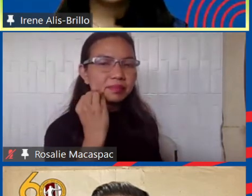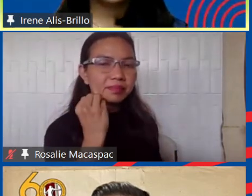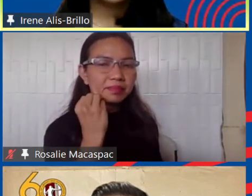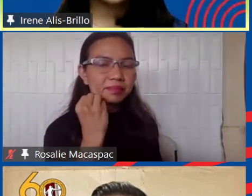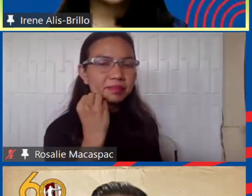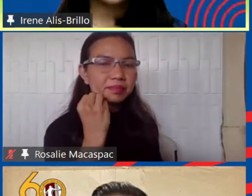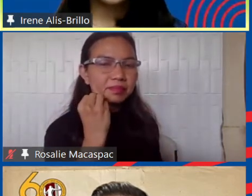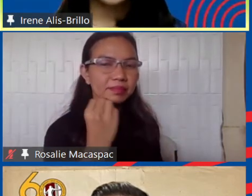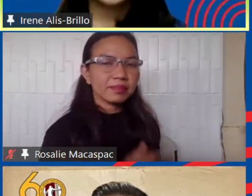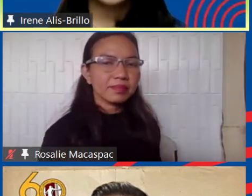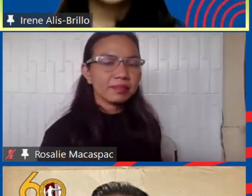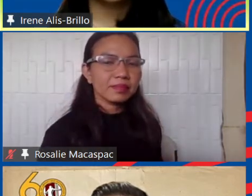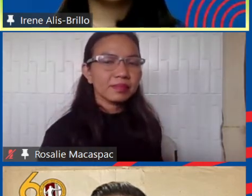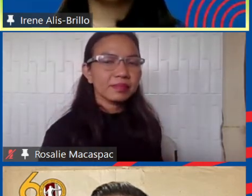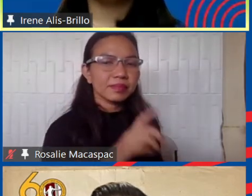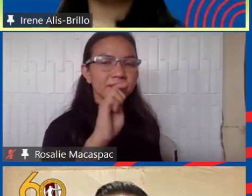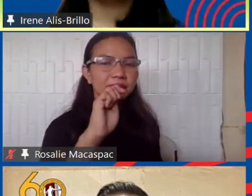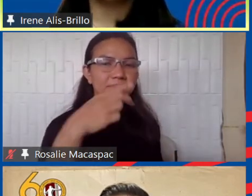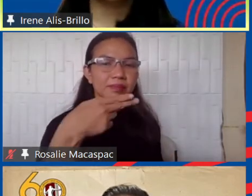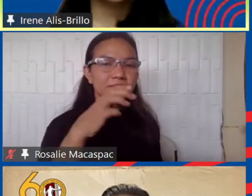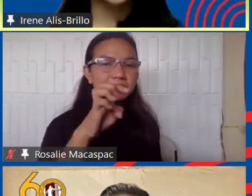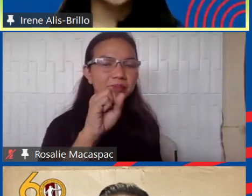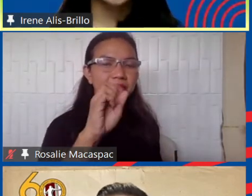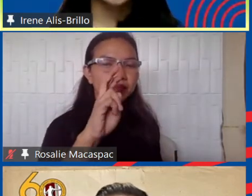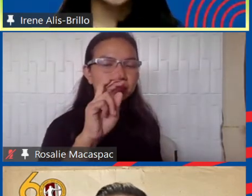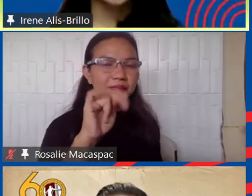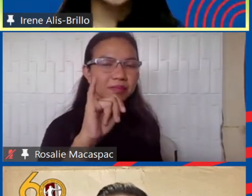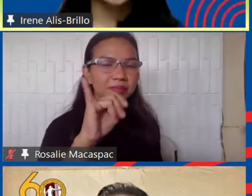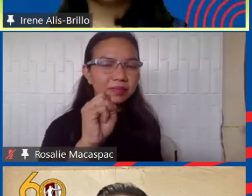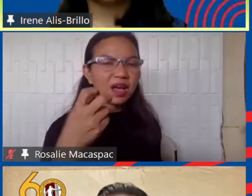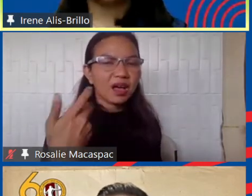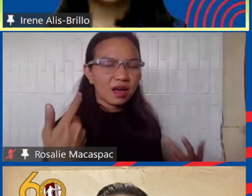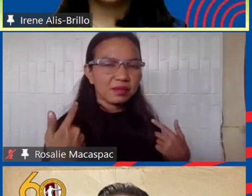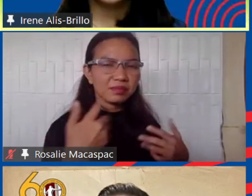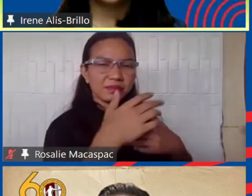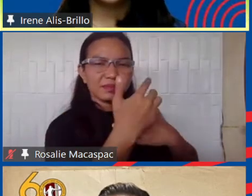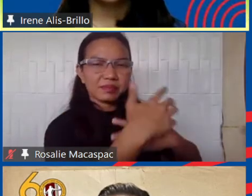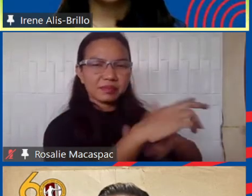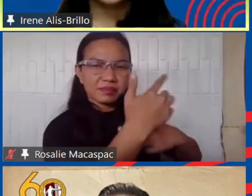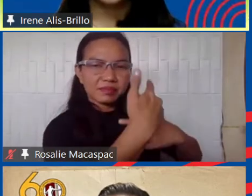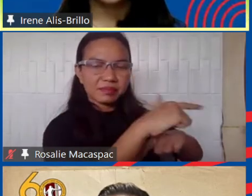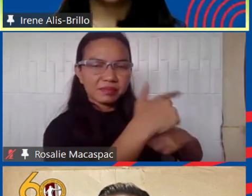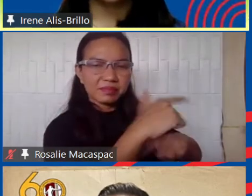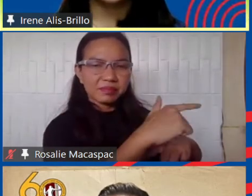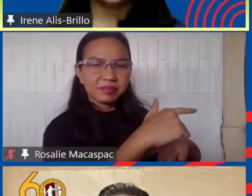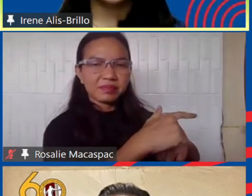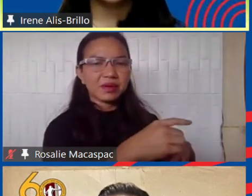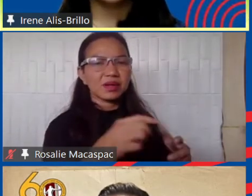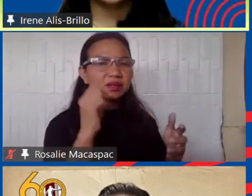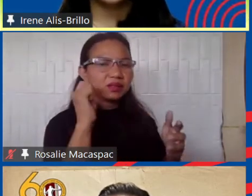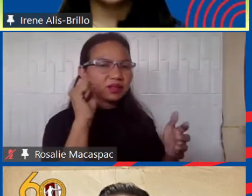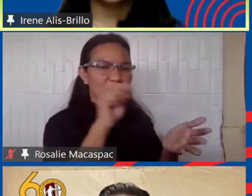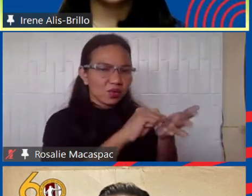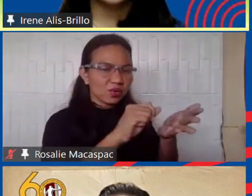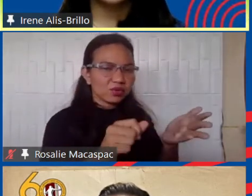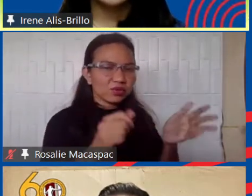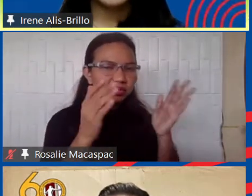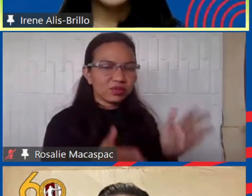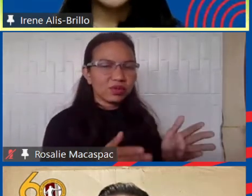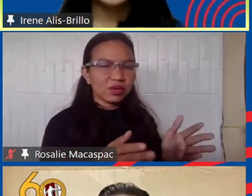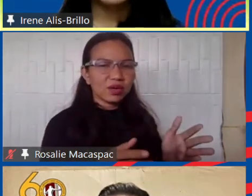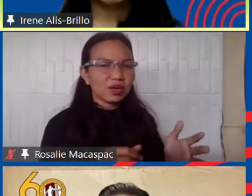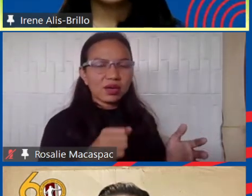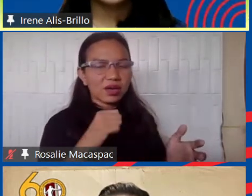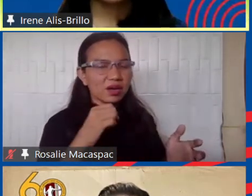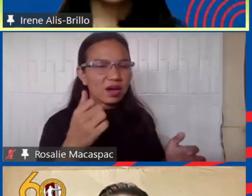The thesis has a restriction like the author does not want this to be accessed by the